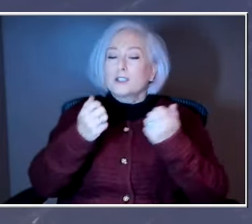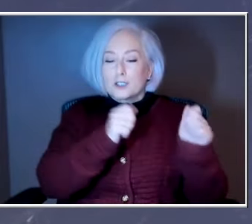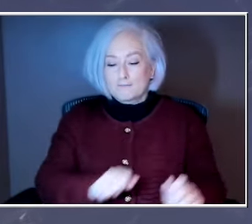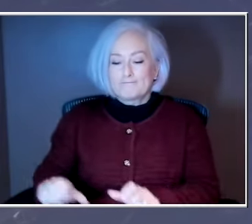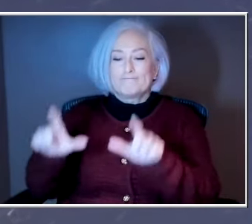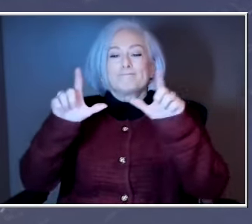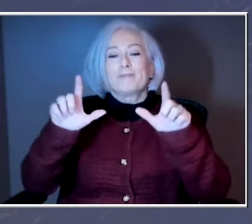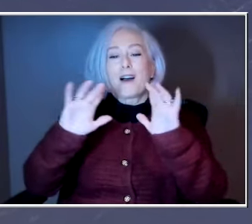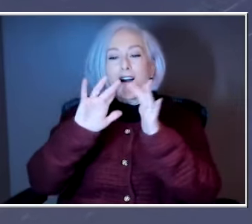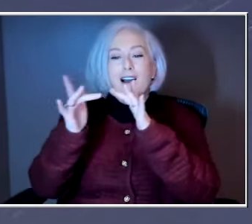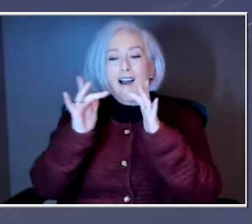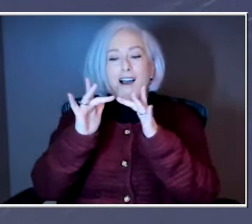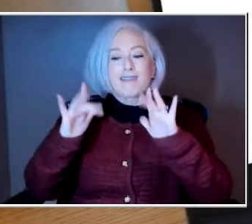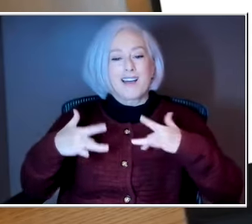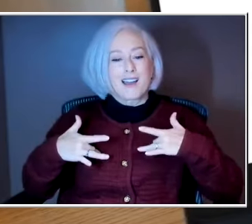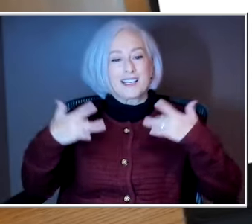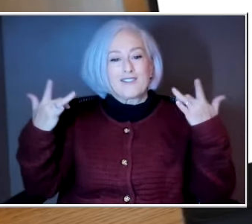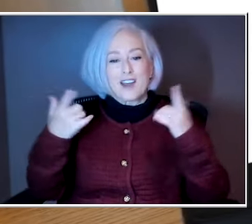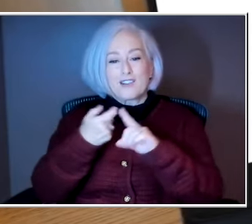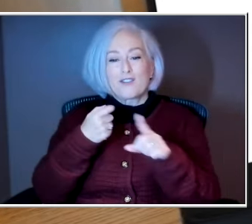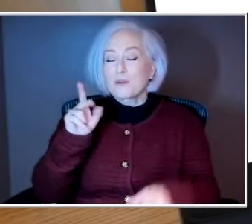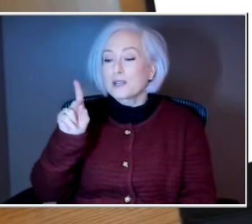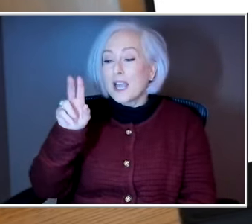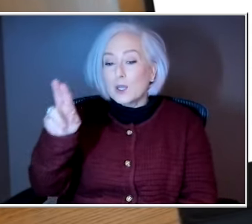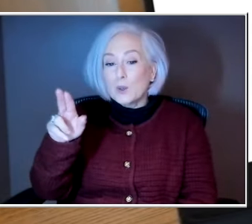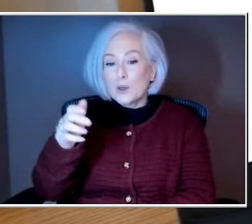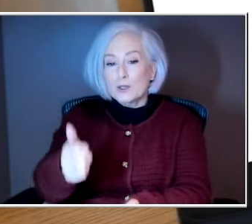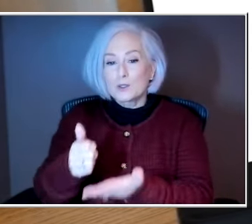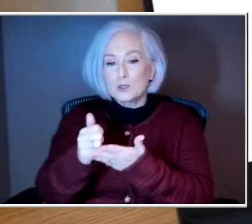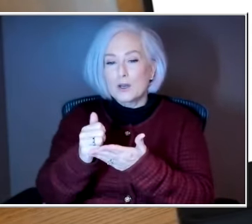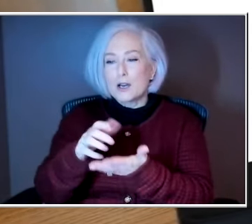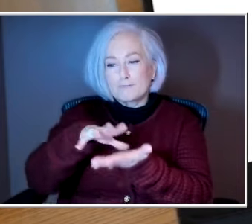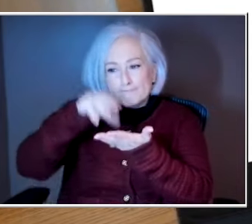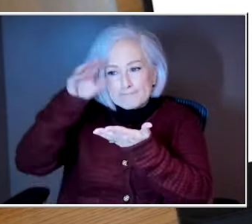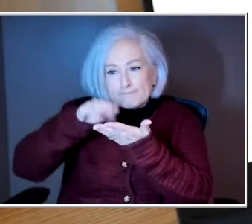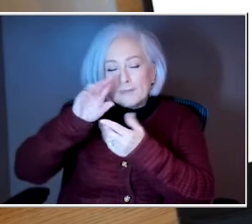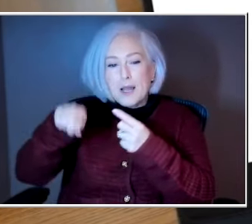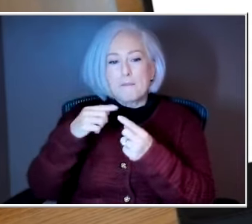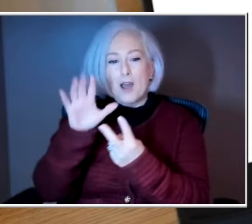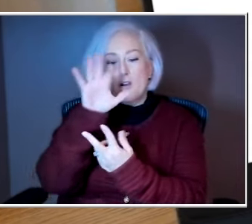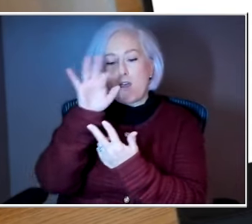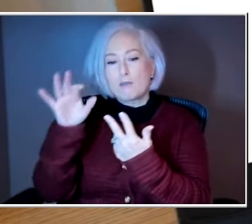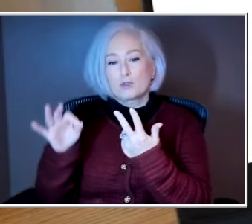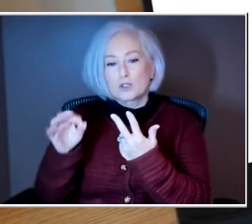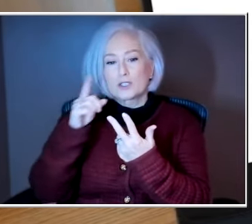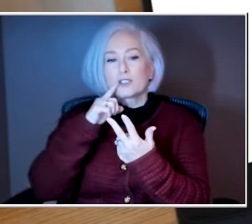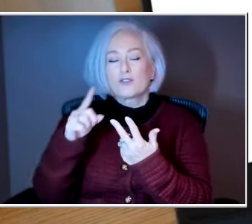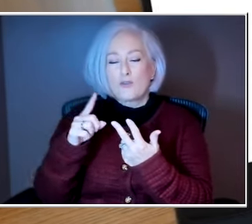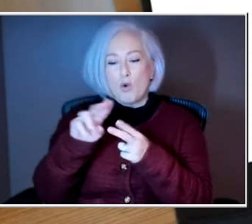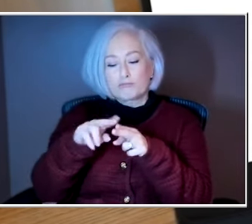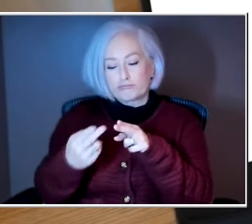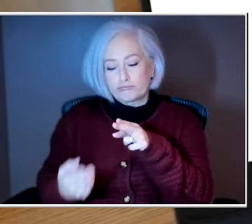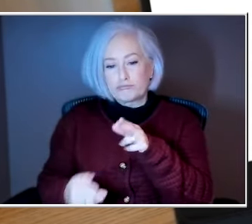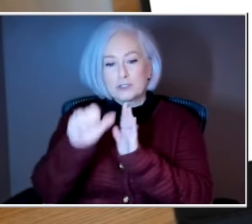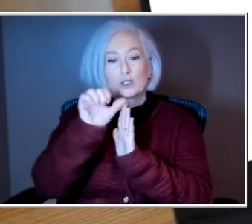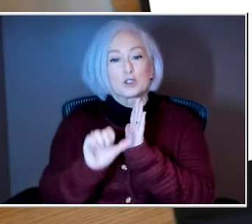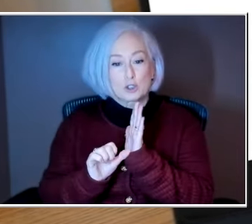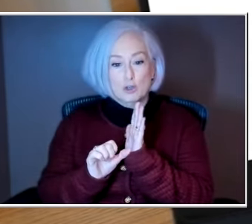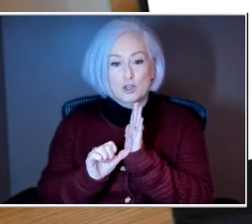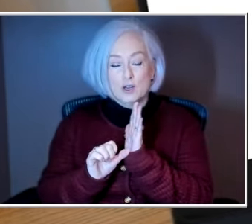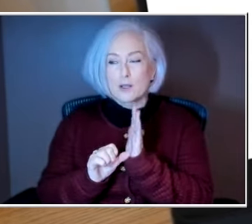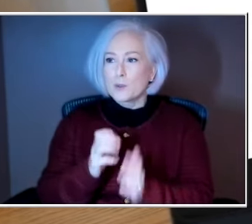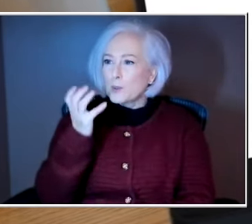System held to educate herself about her options when it came to weight loss surgery. Jennifer was so impressed, she